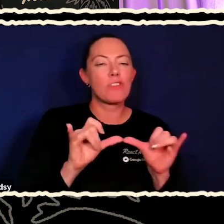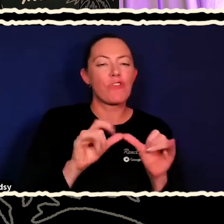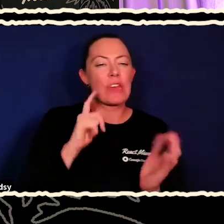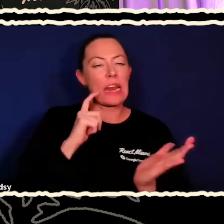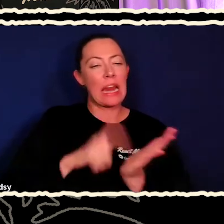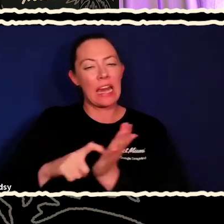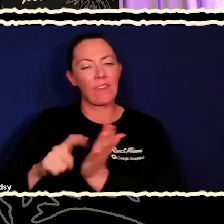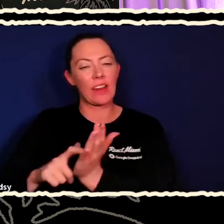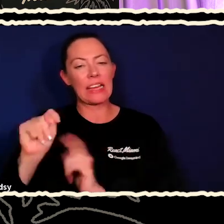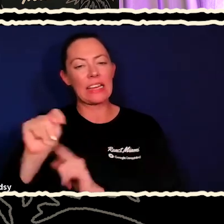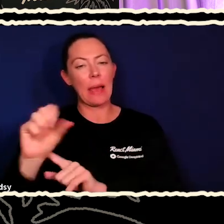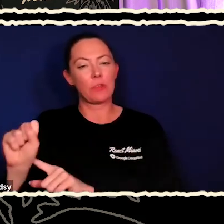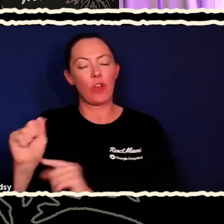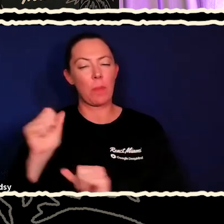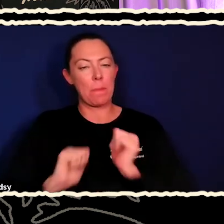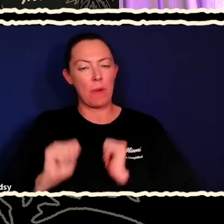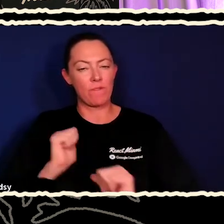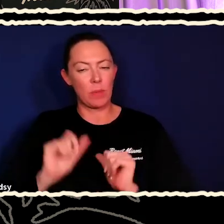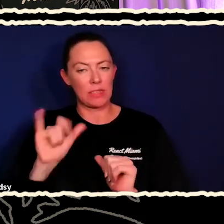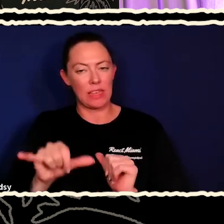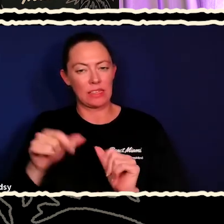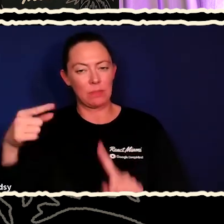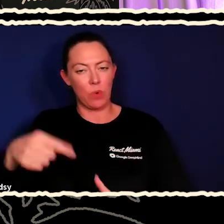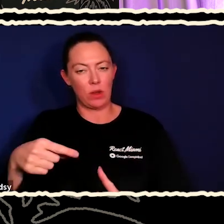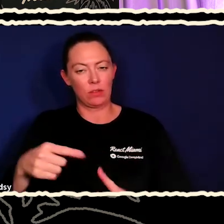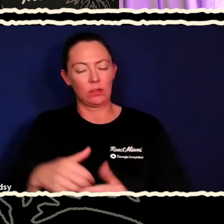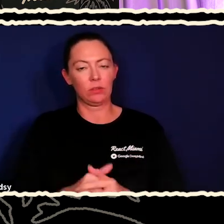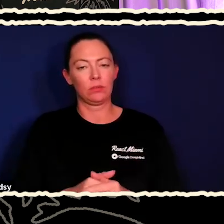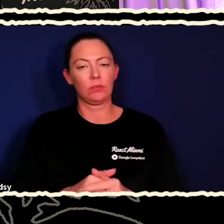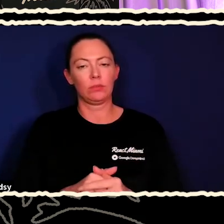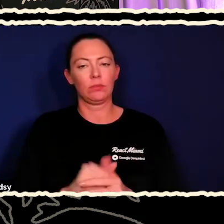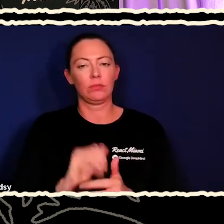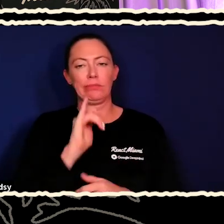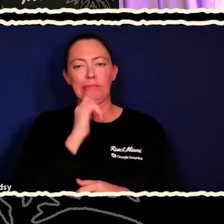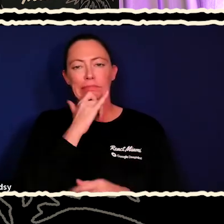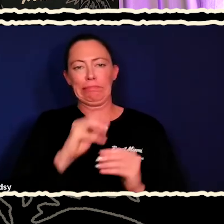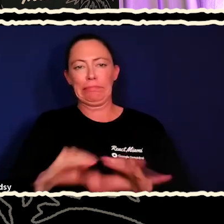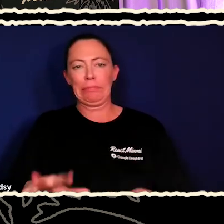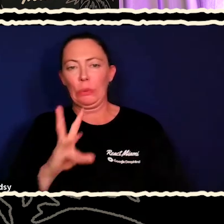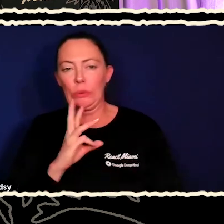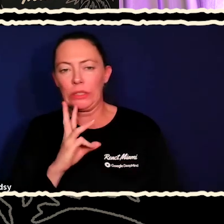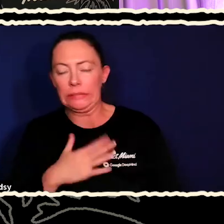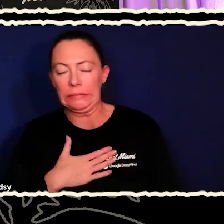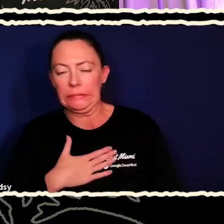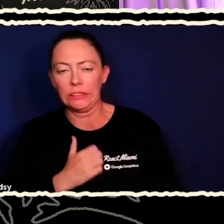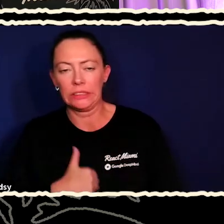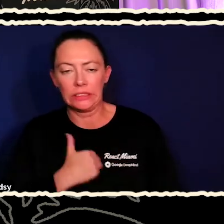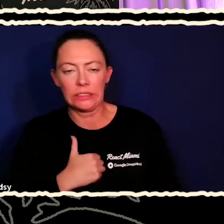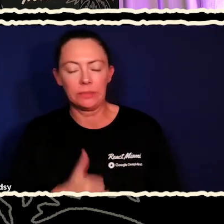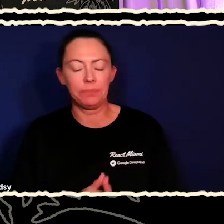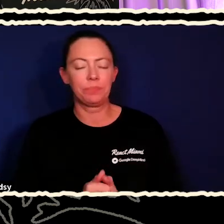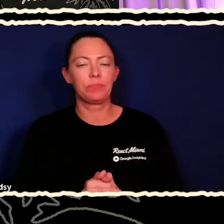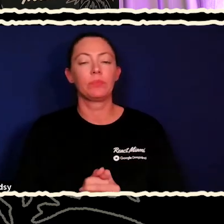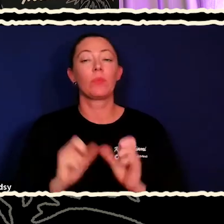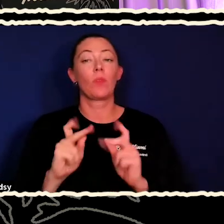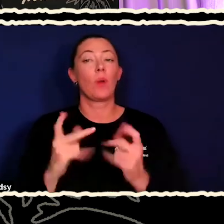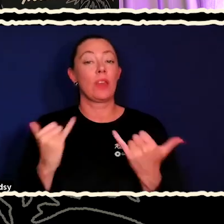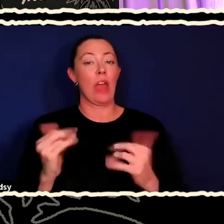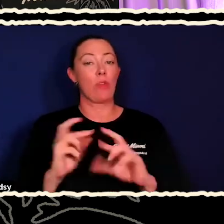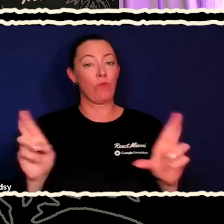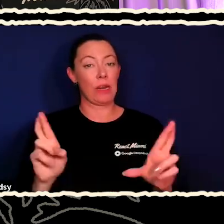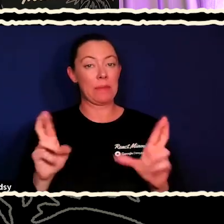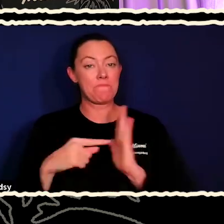is its whole thing. Oh, well, I spill water over the stage. Don't worry, not on anything electrical, I hope. OK, all right. So let's do this. You ready?